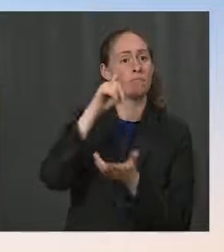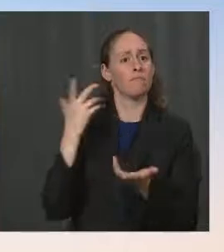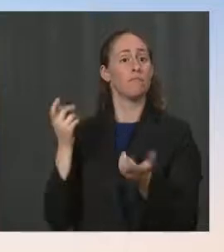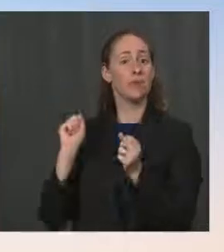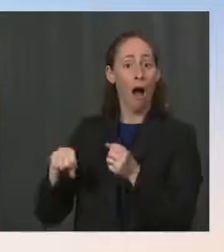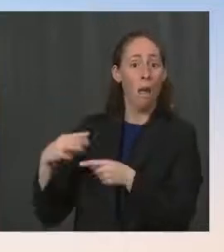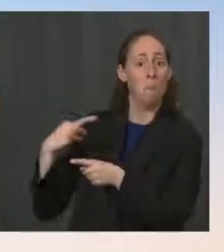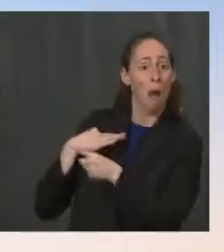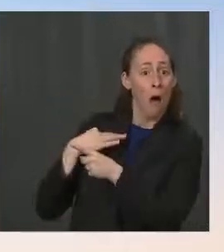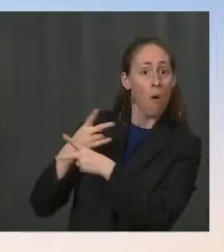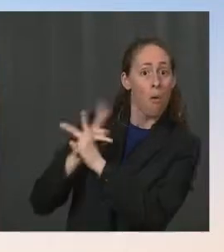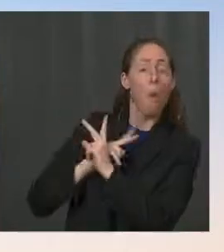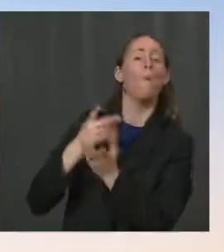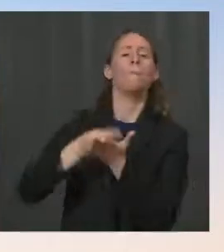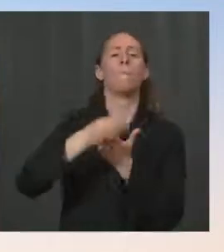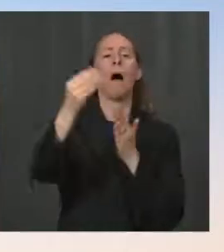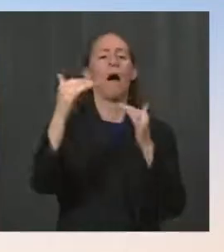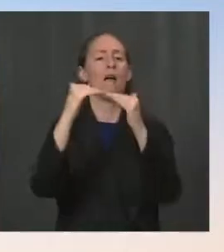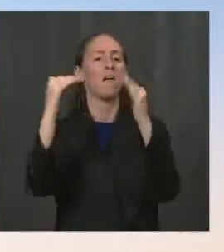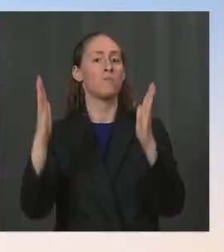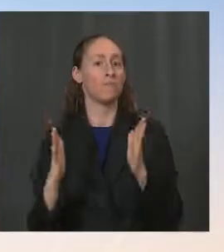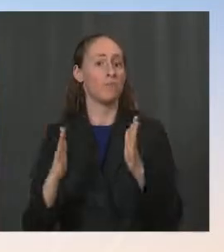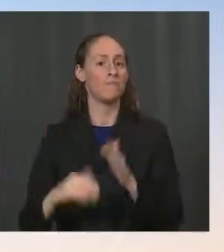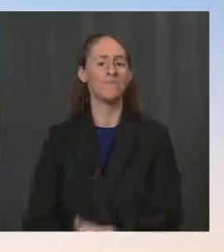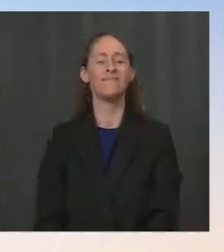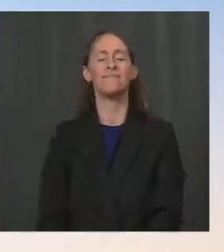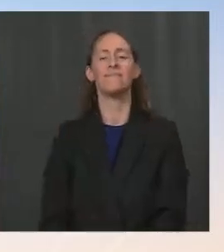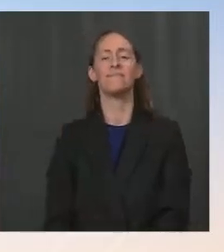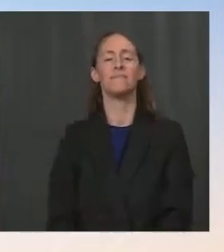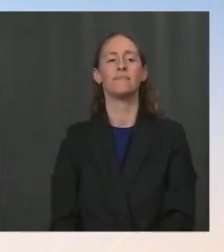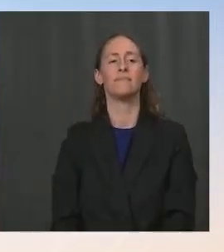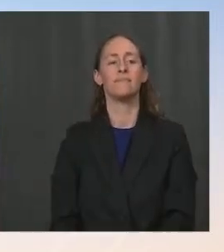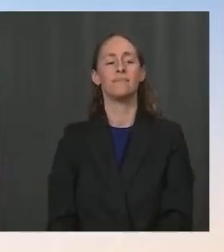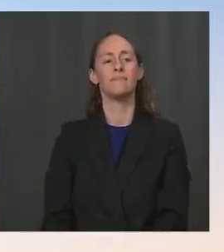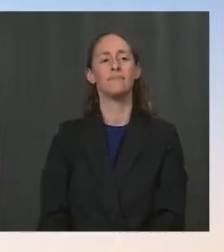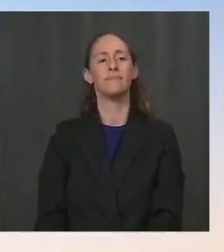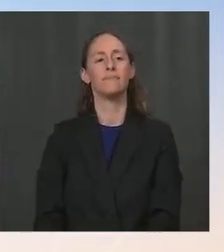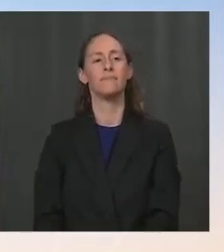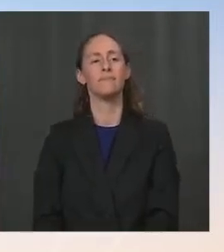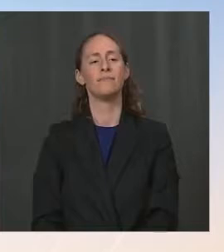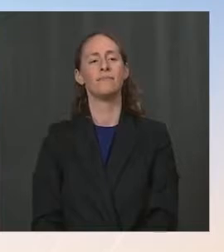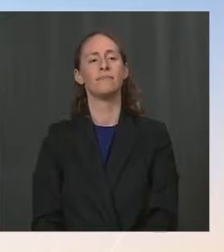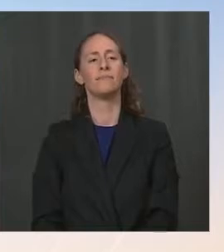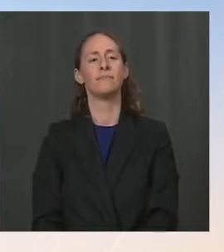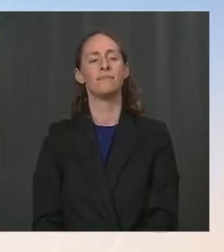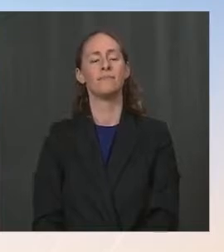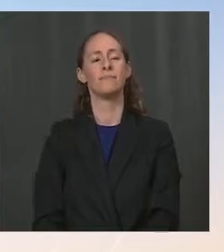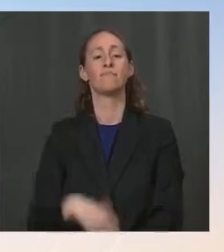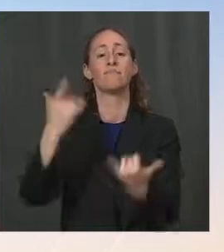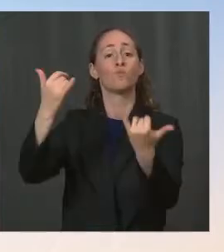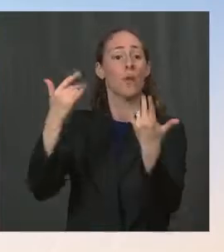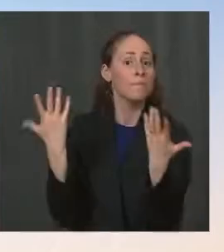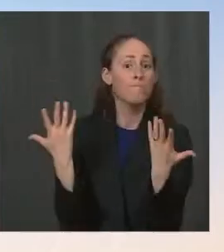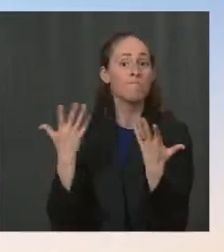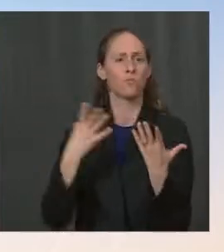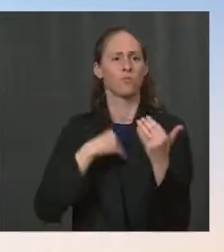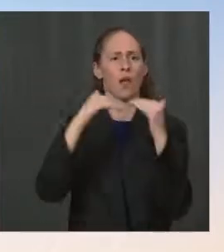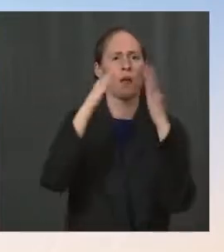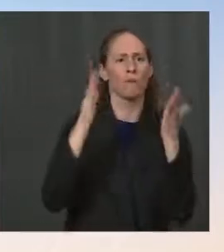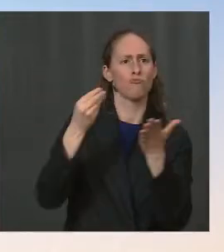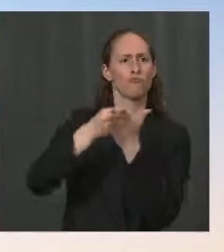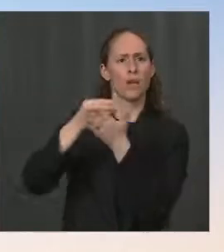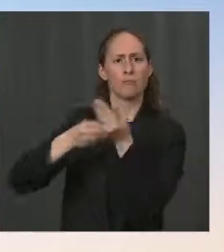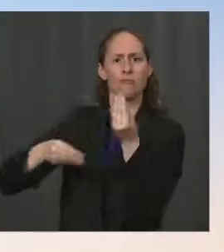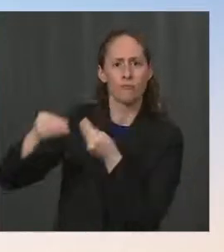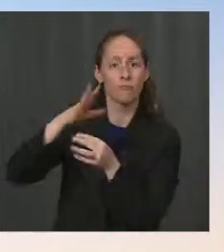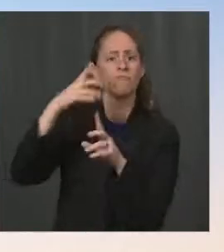item, sorry, there's a lot going on today. Today, the White House, Treasury, and Code for America, a civic technology nonprofit, announced the launch of a new